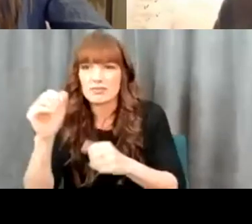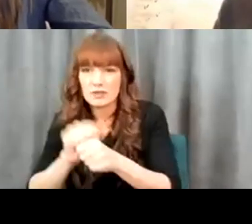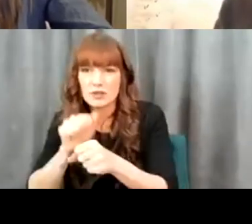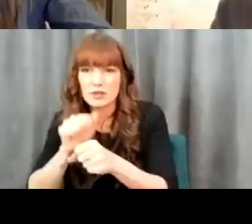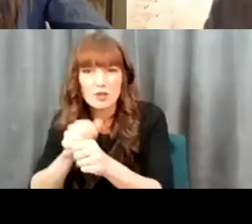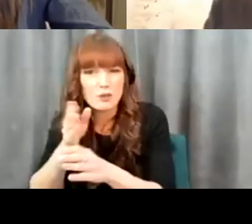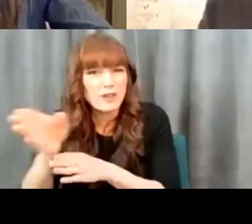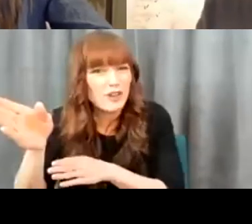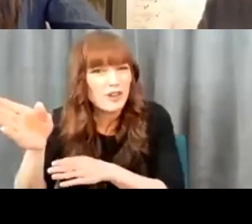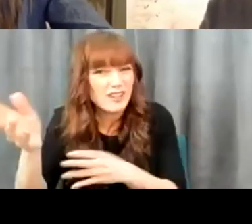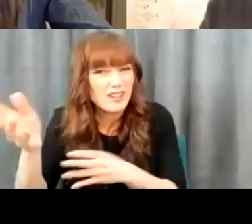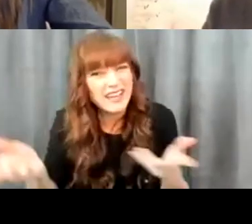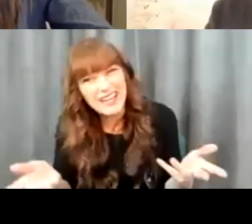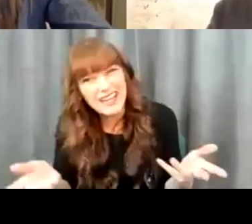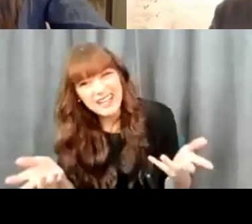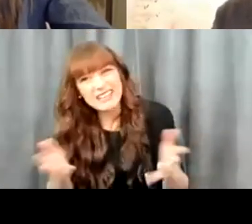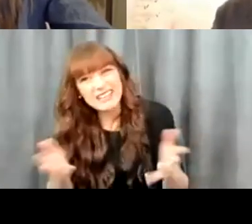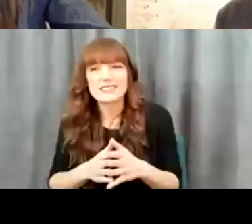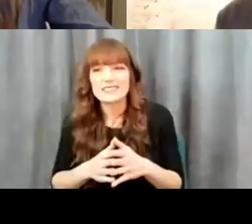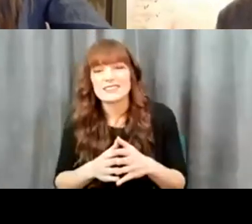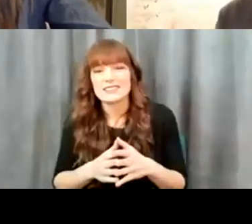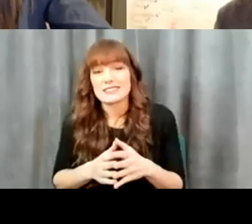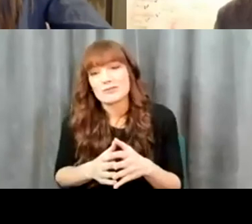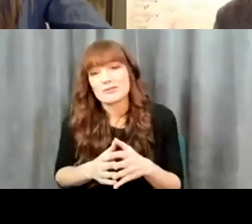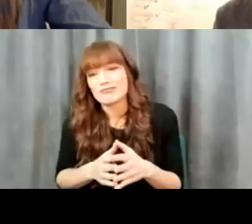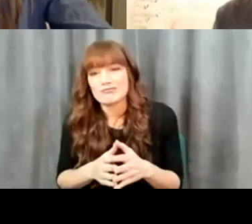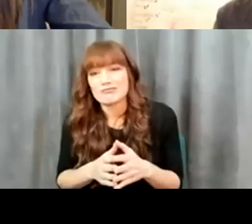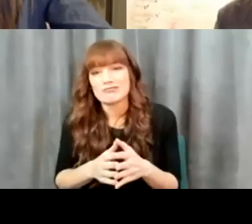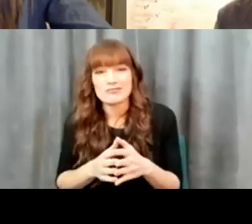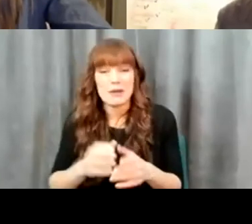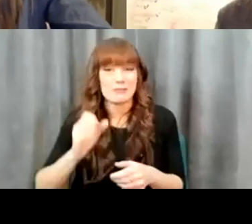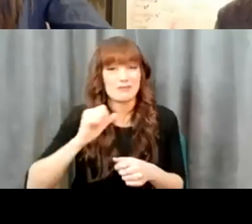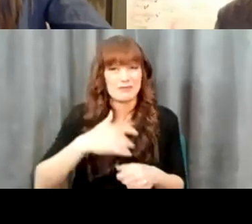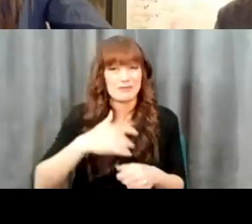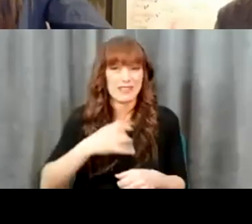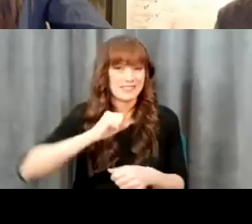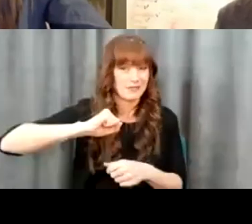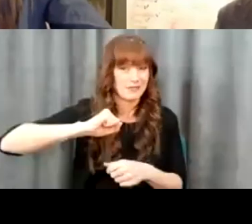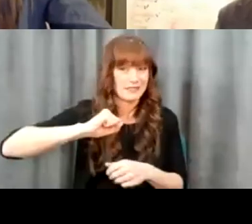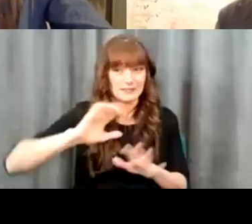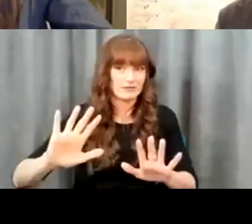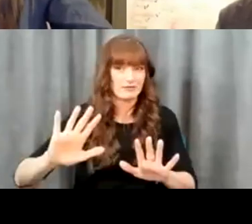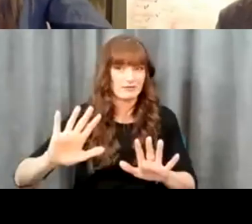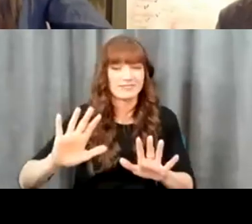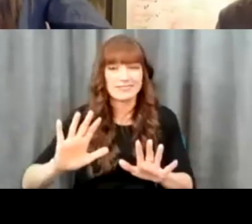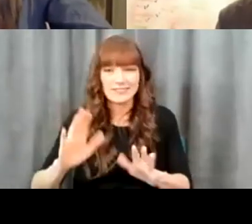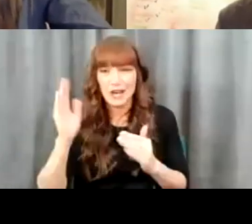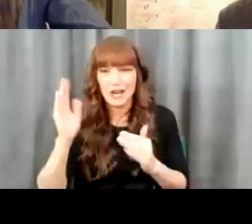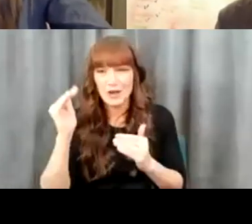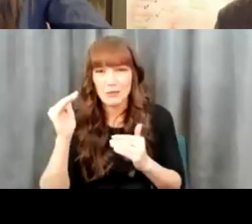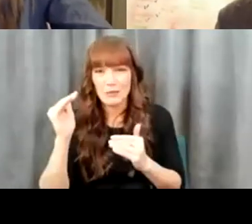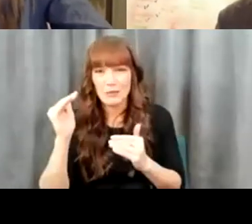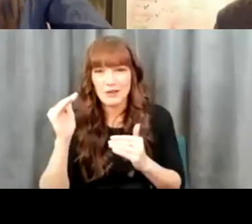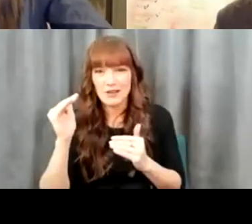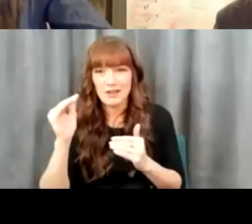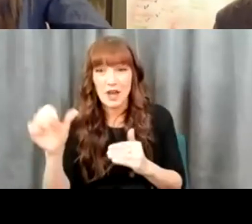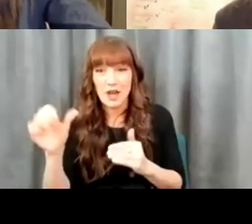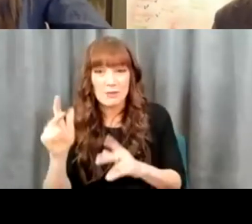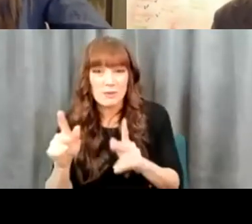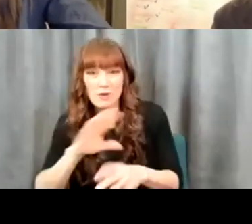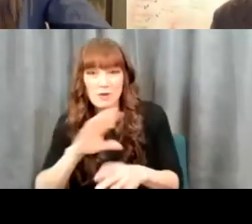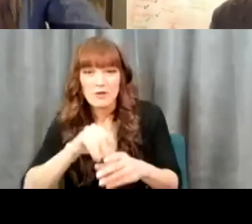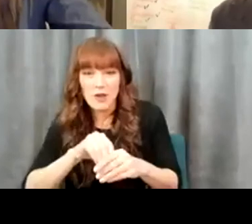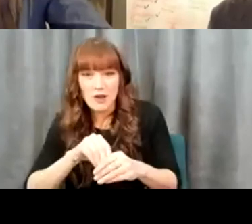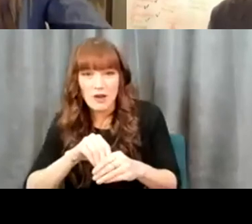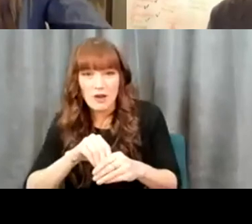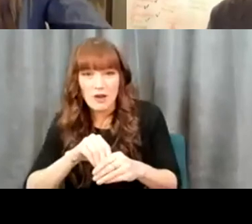career. Mm-hmm. But I'm like pretty defensive about it. I hope that the other people involved in the production